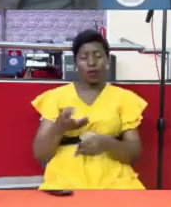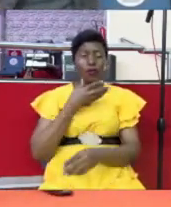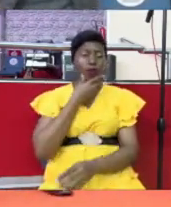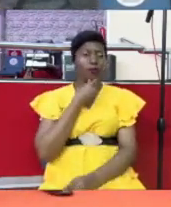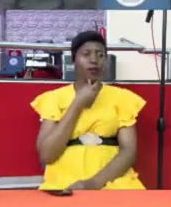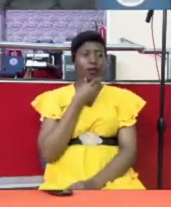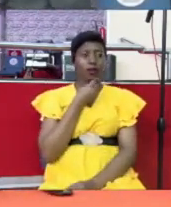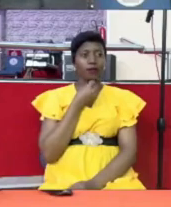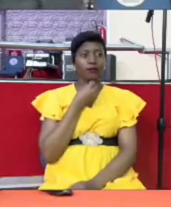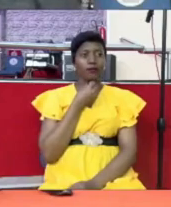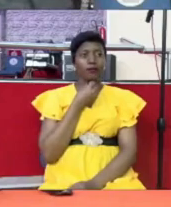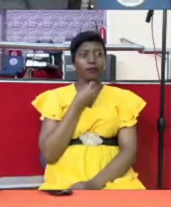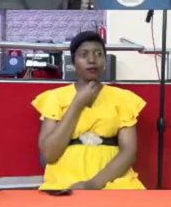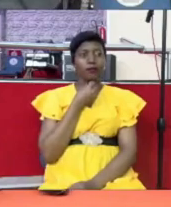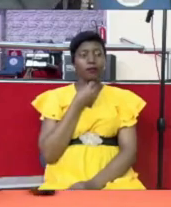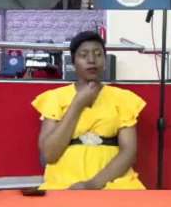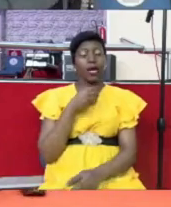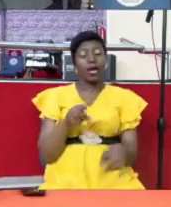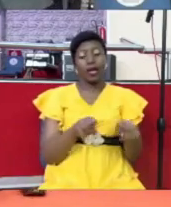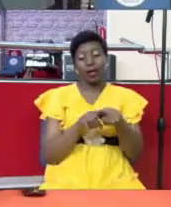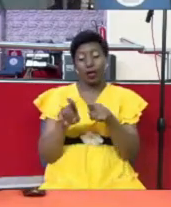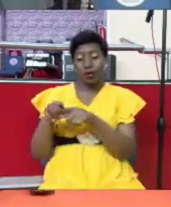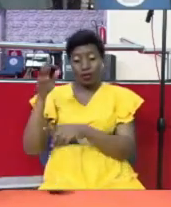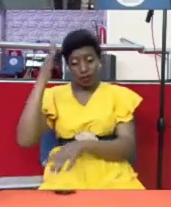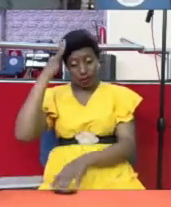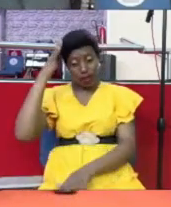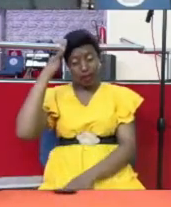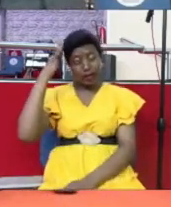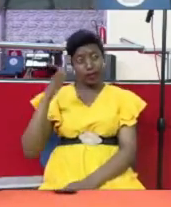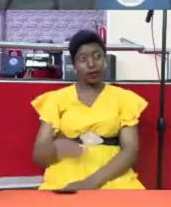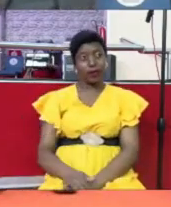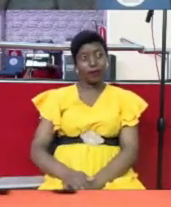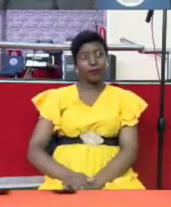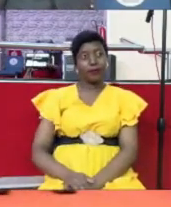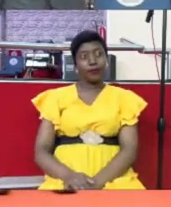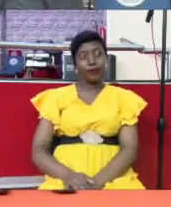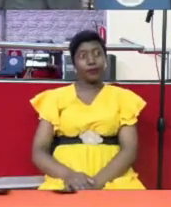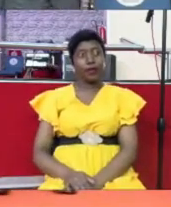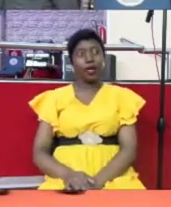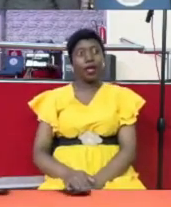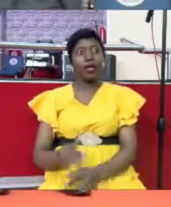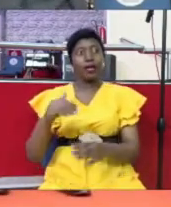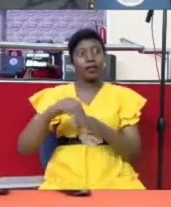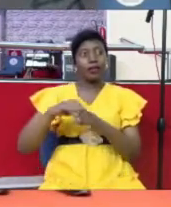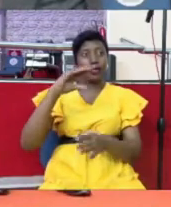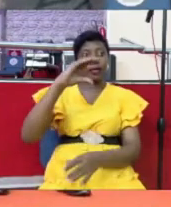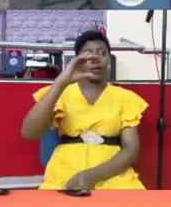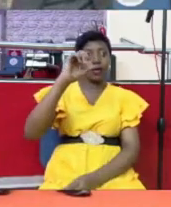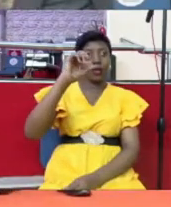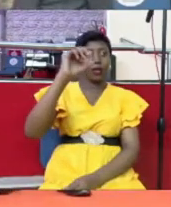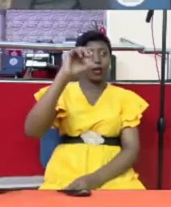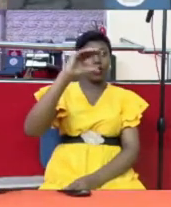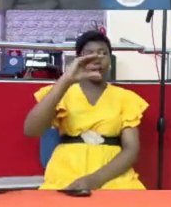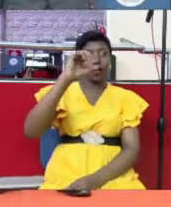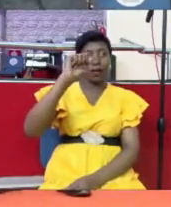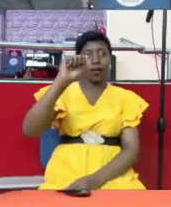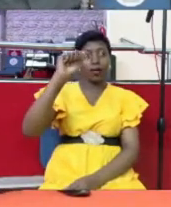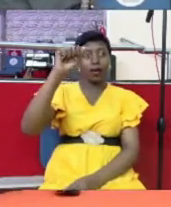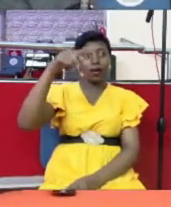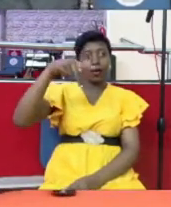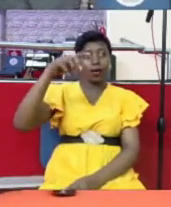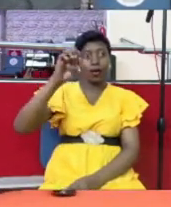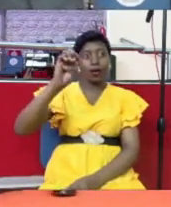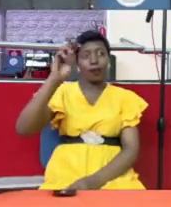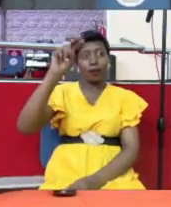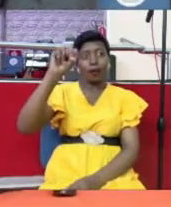wa kawaida. They even realized, wakatambua, that in Capernaum, pale Capernaum, as he stood and